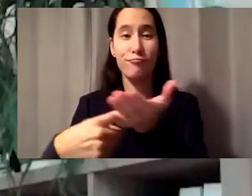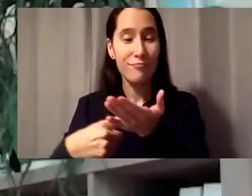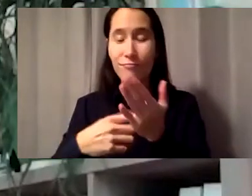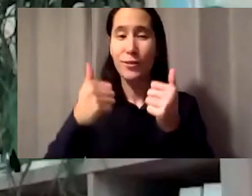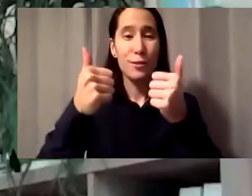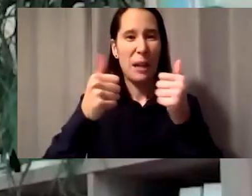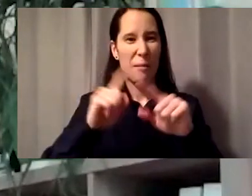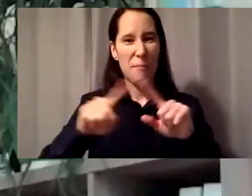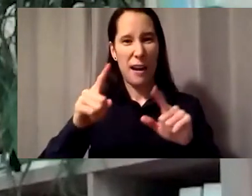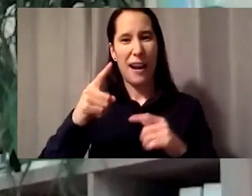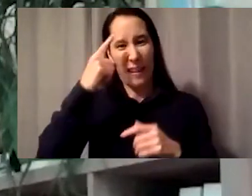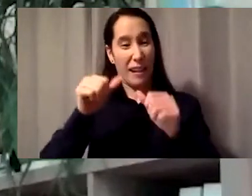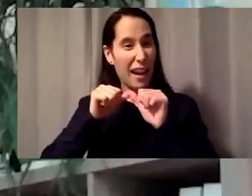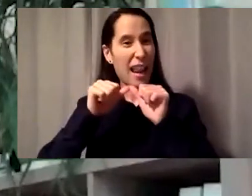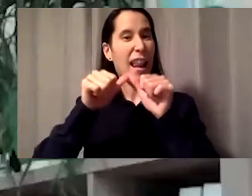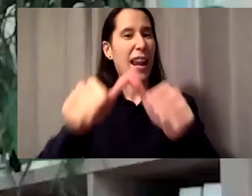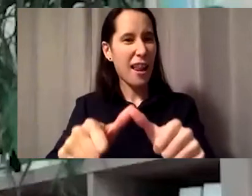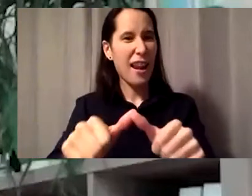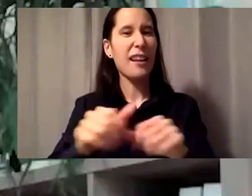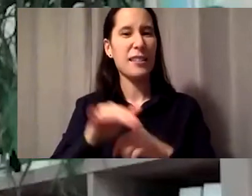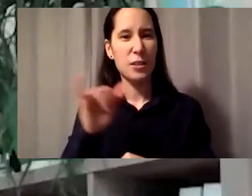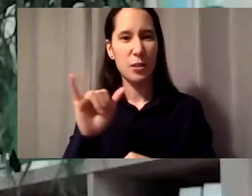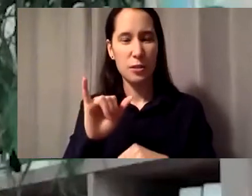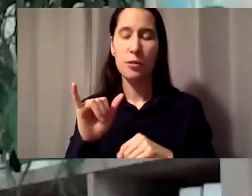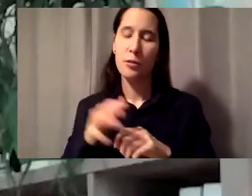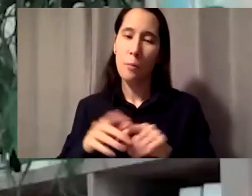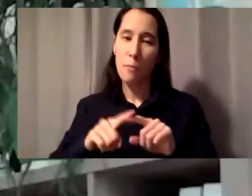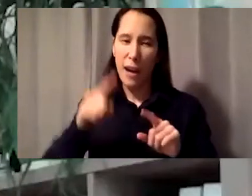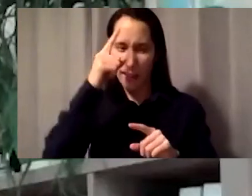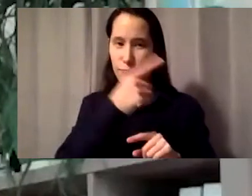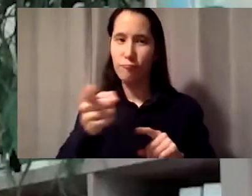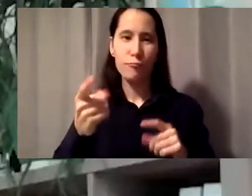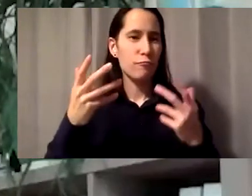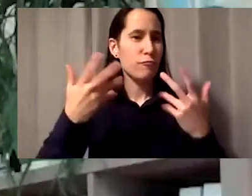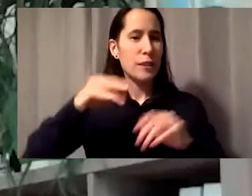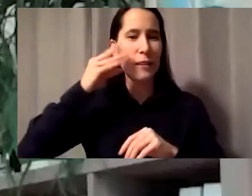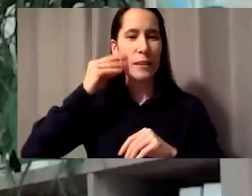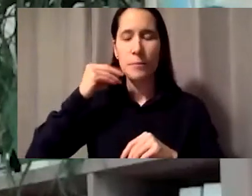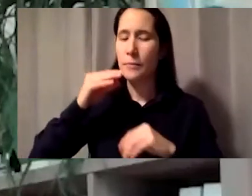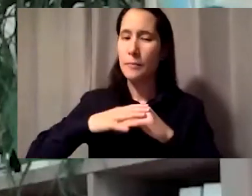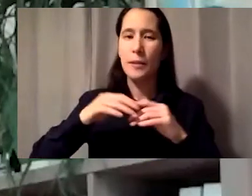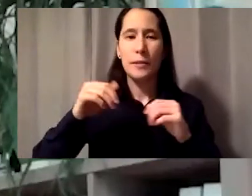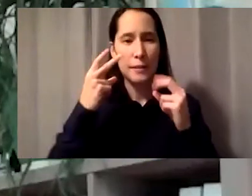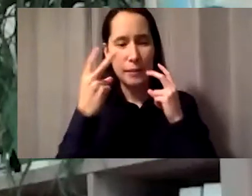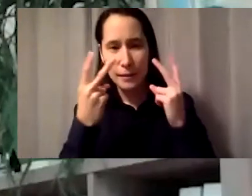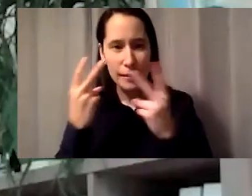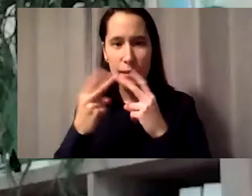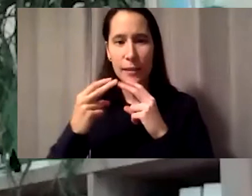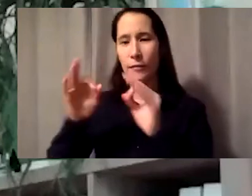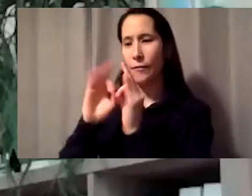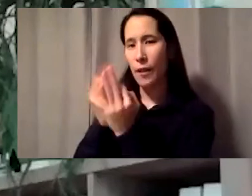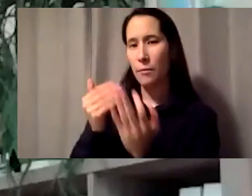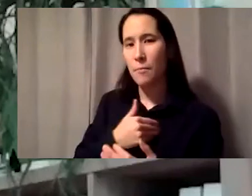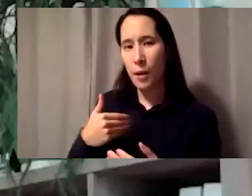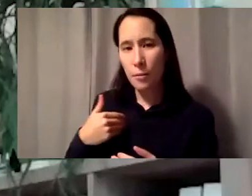time. As we have all seen, we have seen it personally, we've seen it systemically, we've seen it from the bigger picture